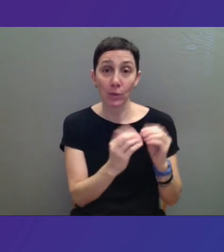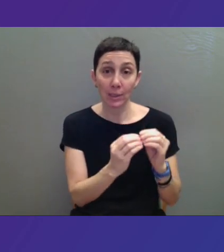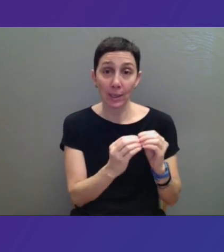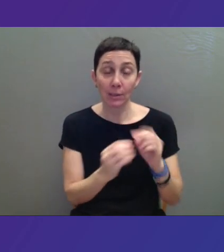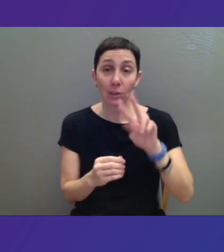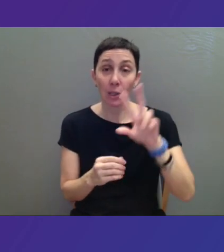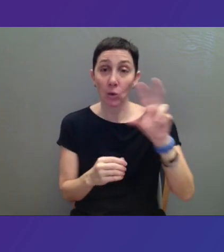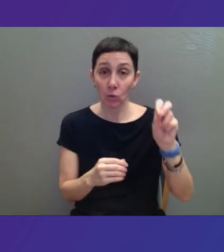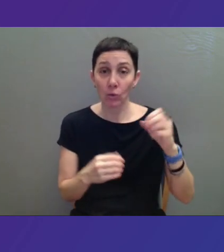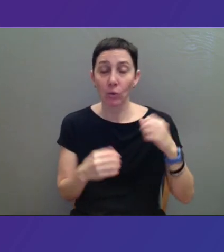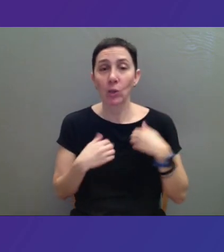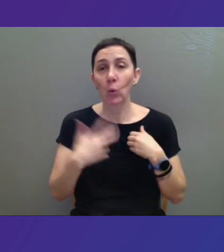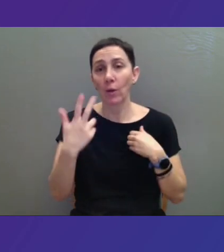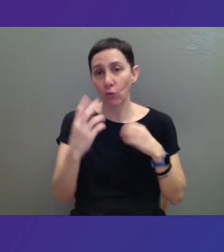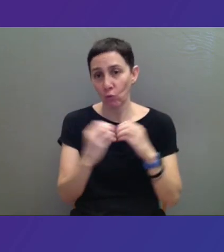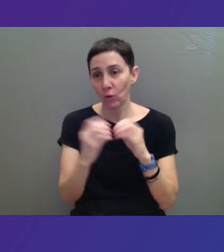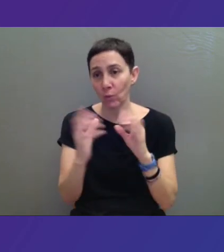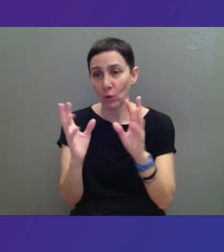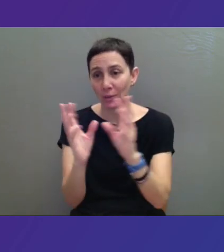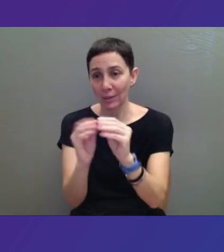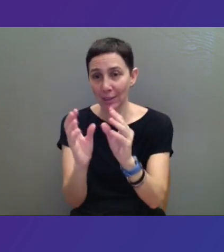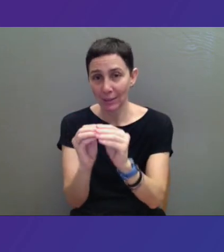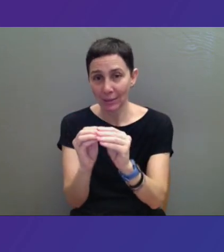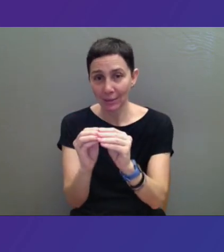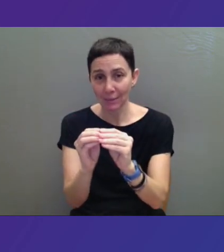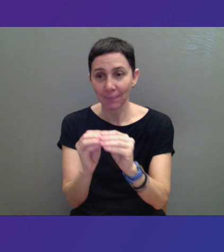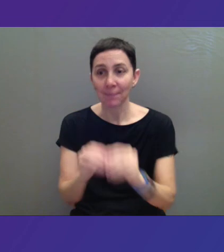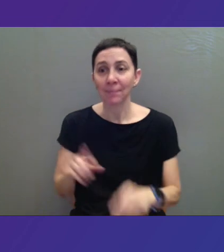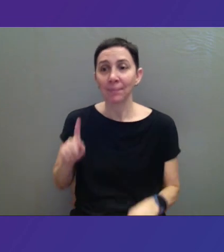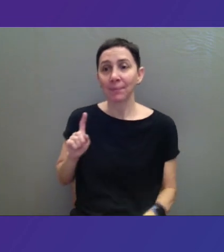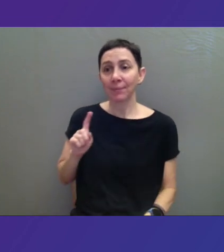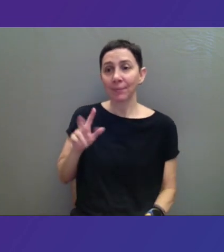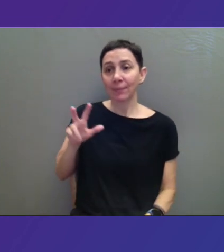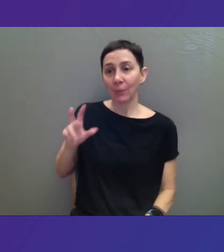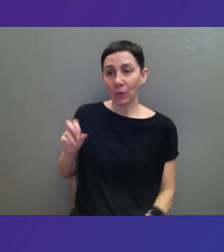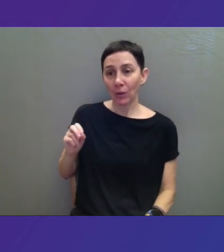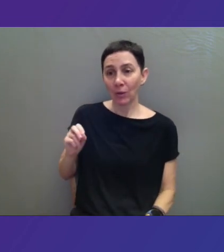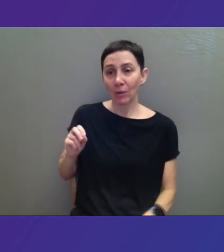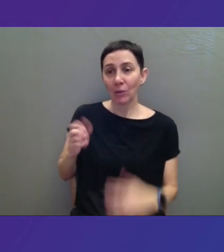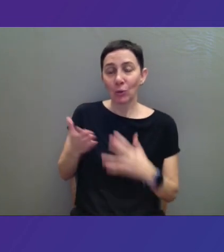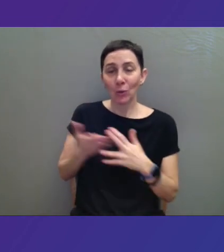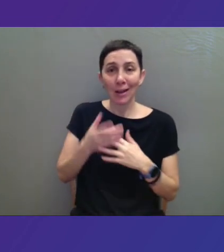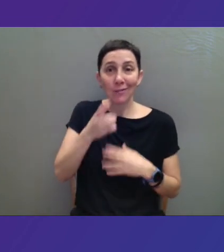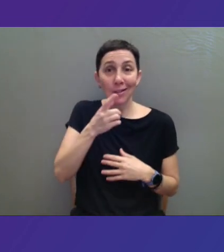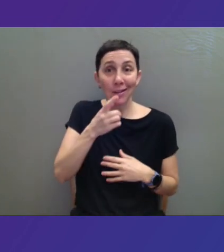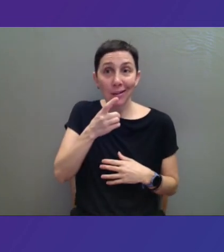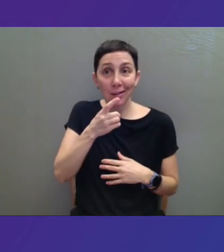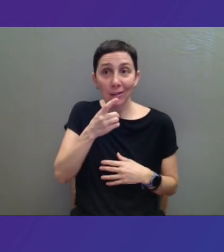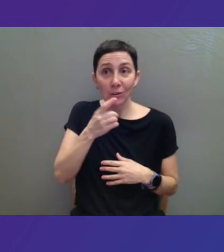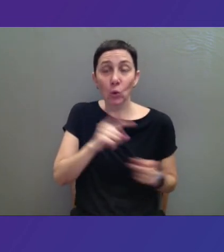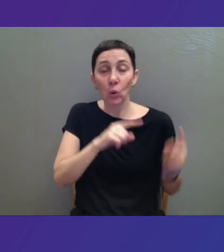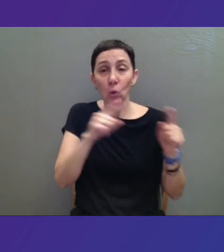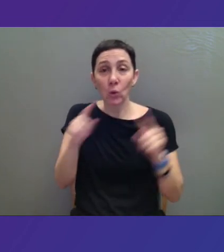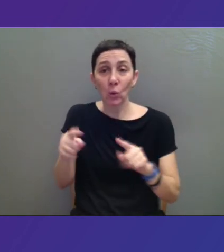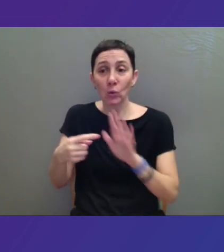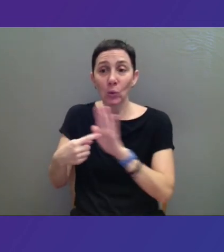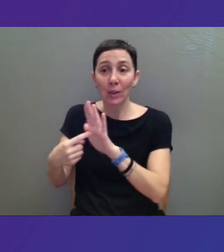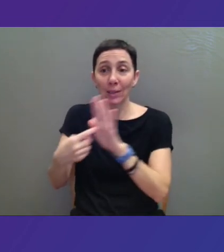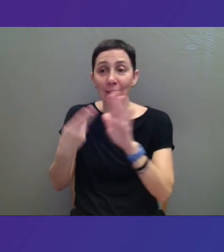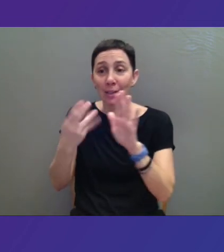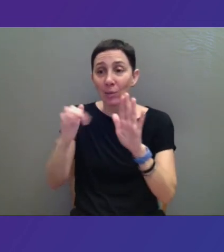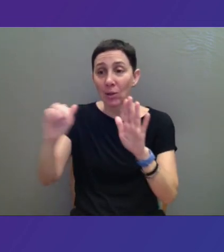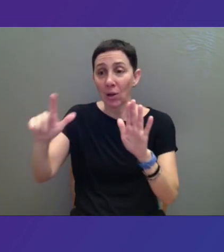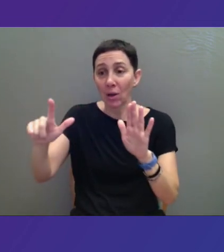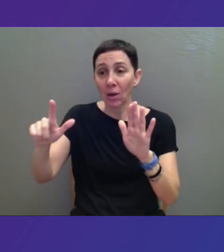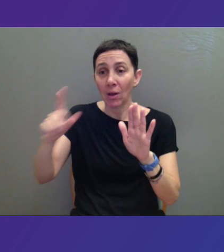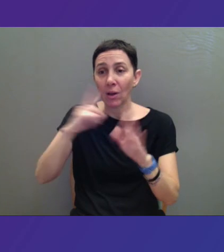p.m. In between those, at 1:30, you can take your lunch or head over to the exhibitor hall for the last